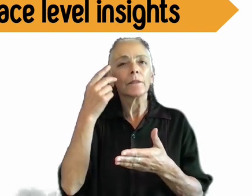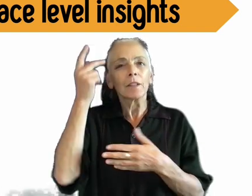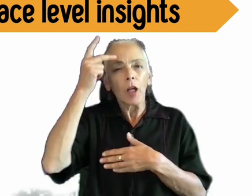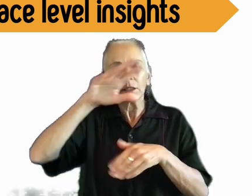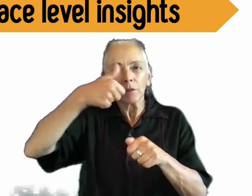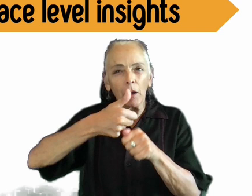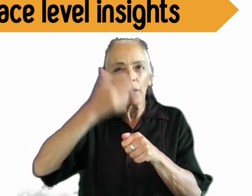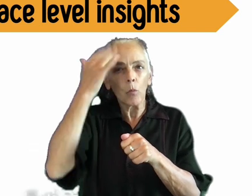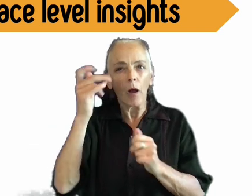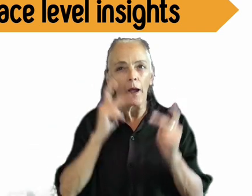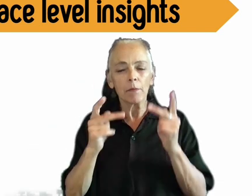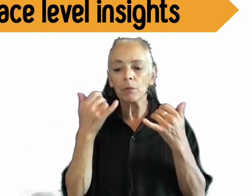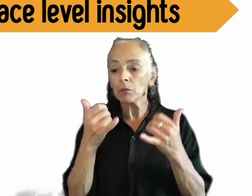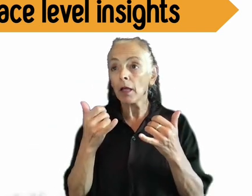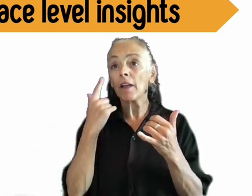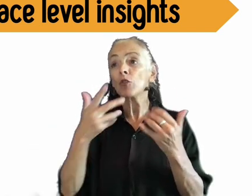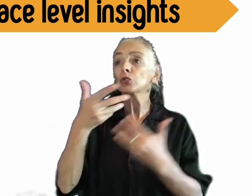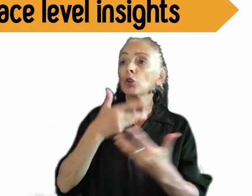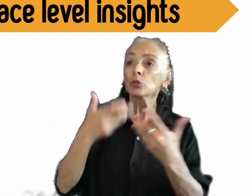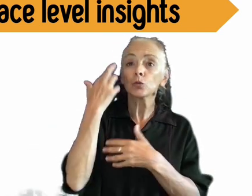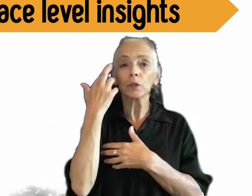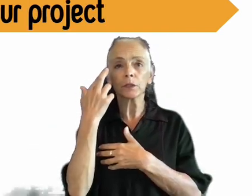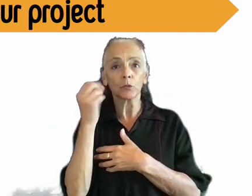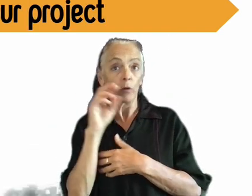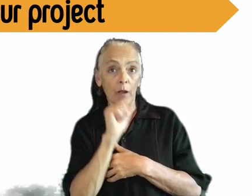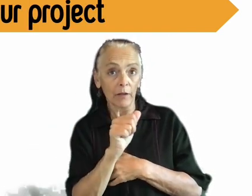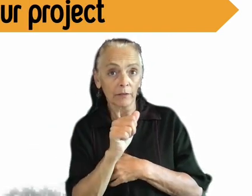behind why people might play socially or not